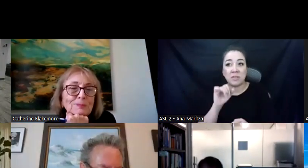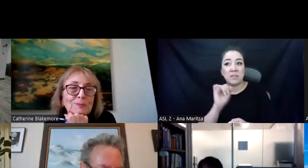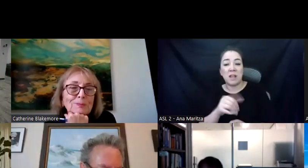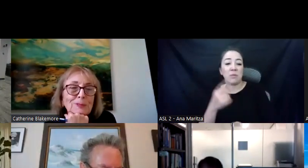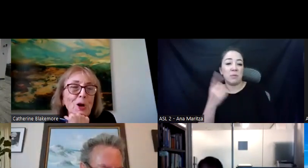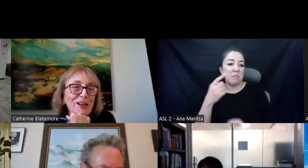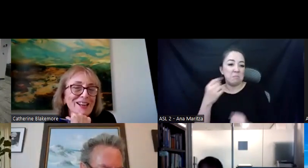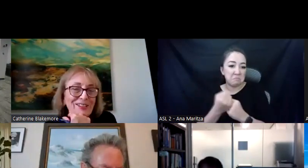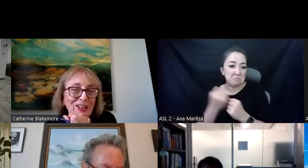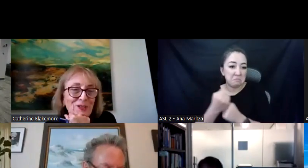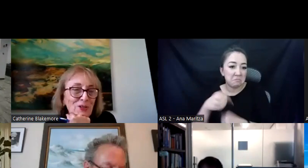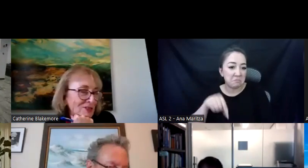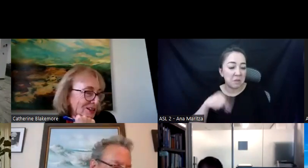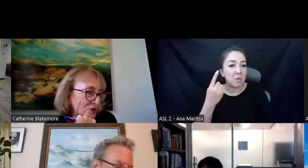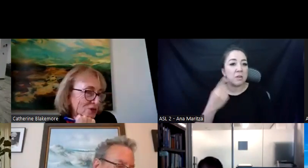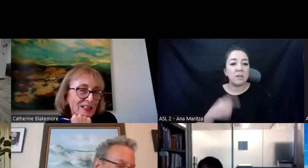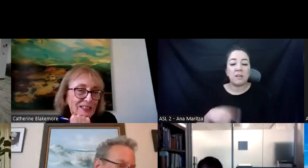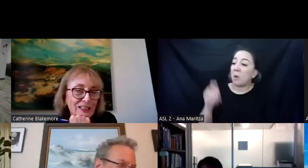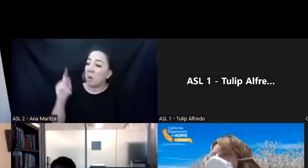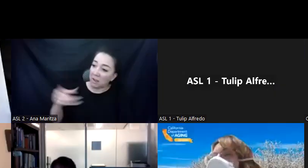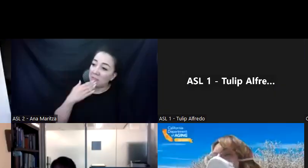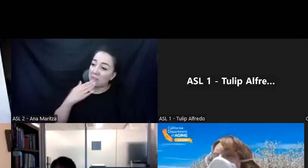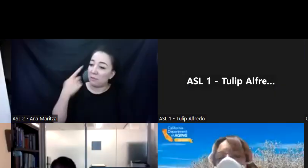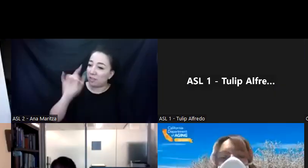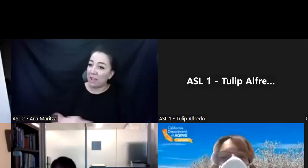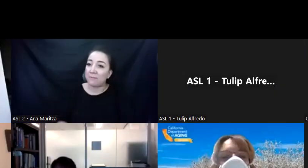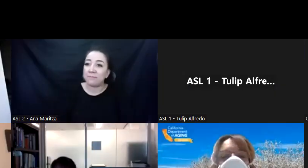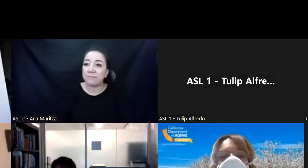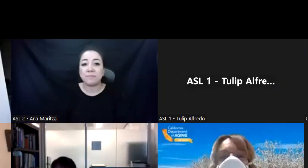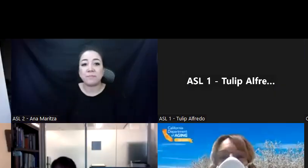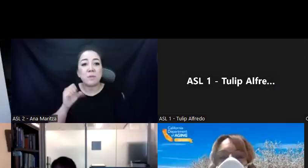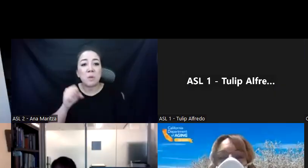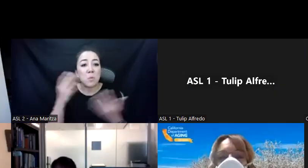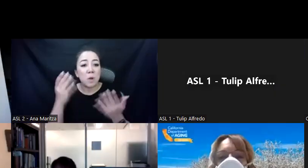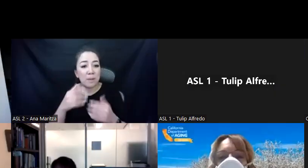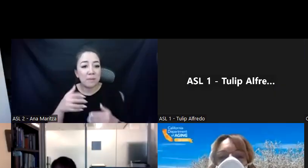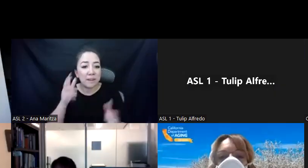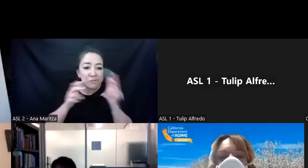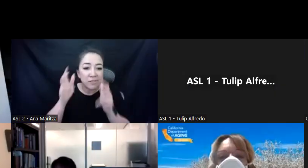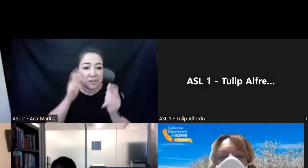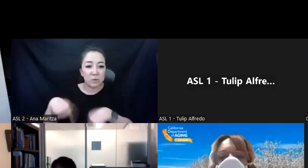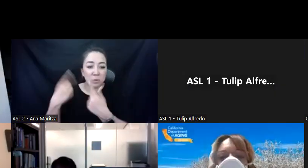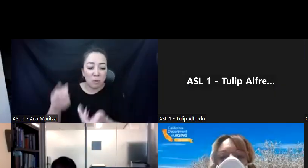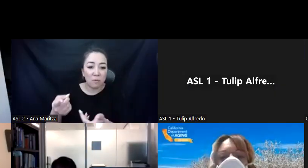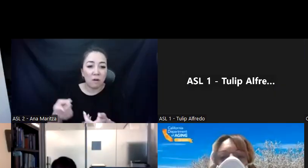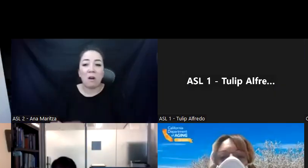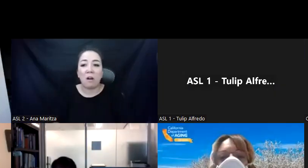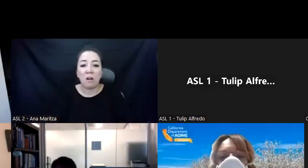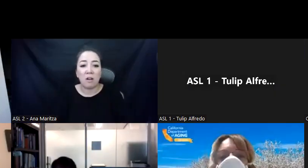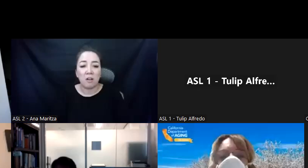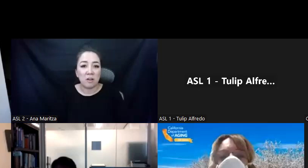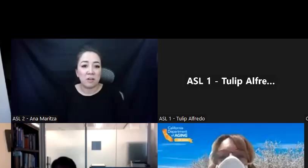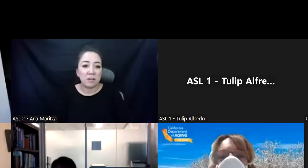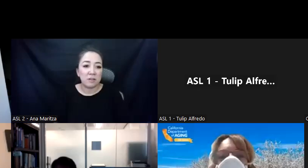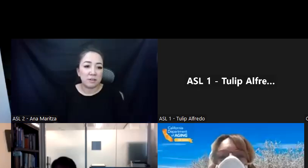with. Okay, thanks for that. So what I'm hearing so far